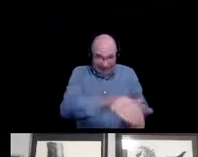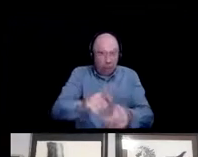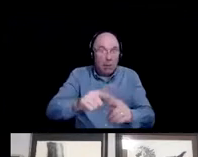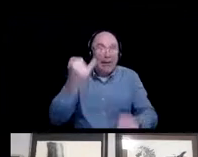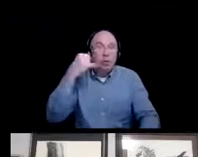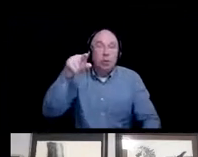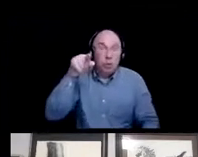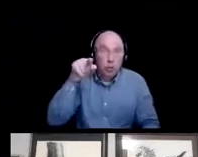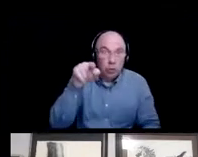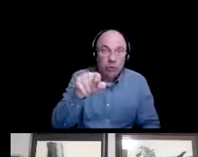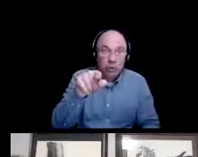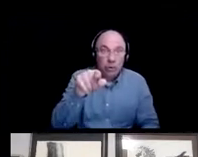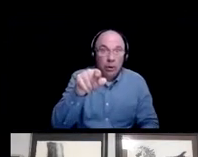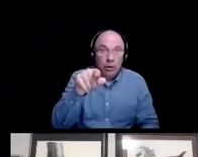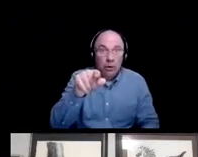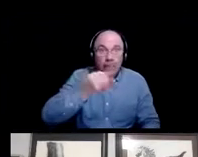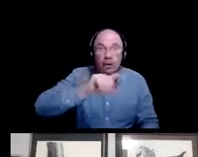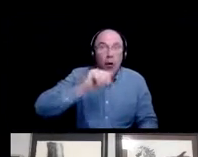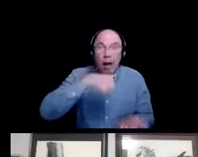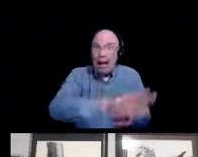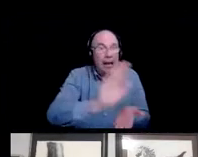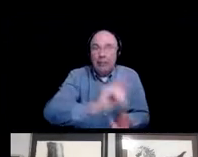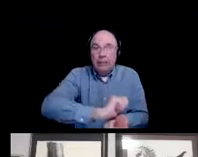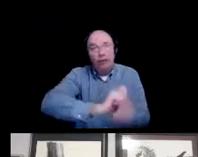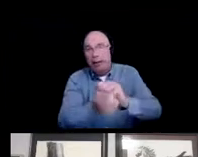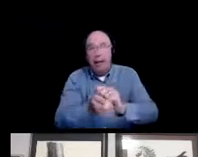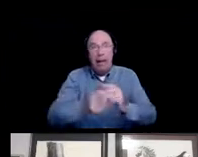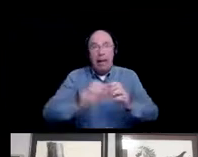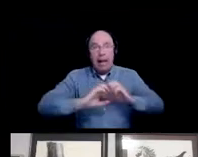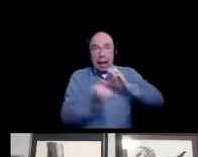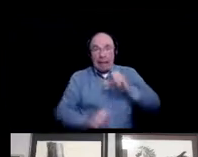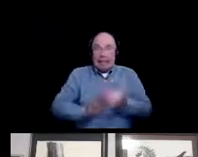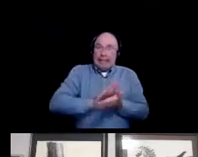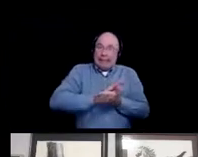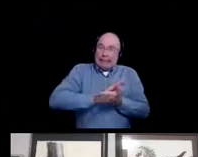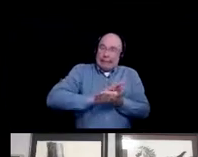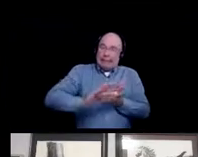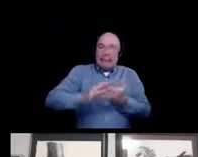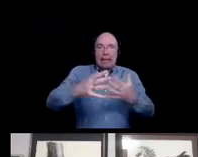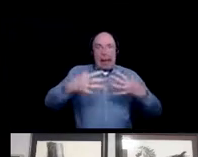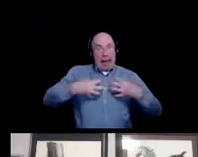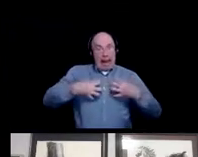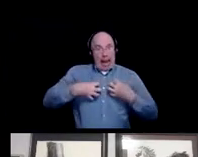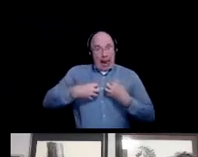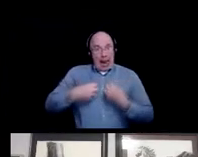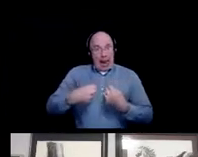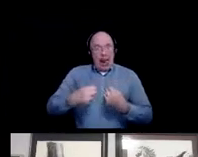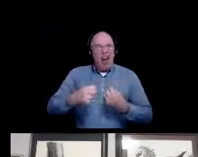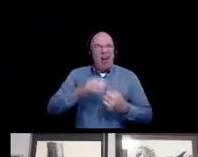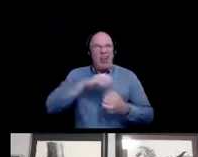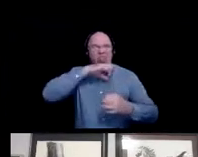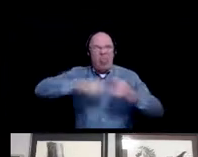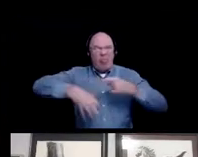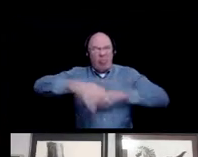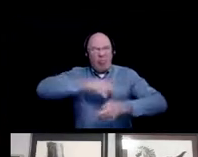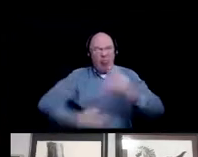you healed the gut and cleaned out all of the junk that has been allowed to free flow into